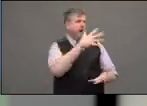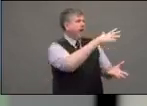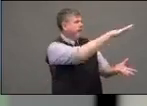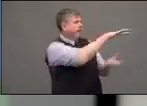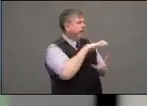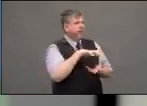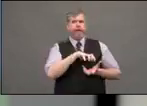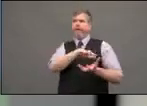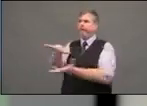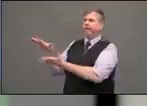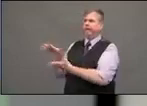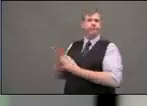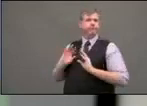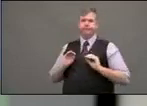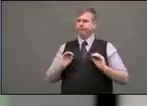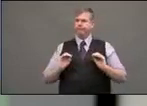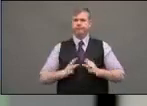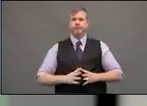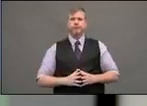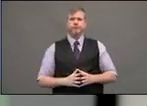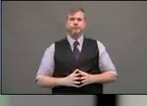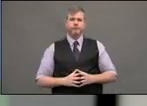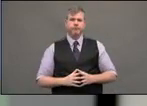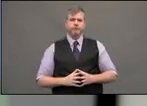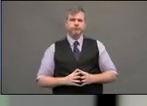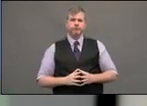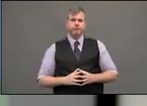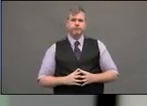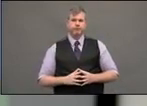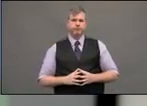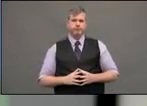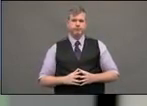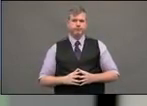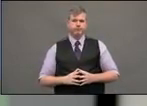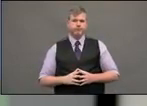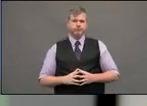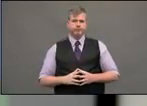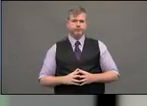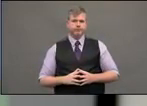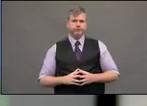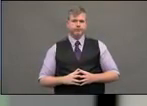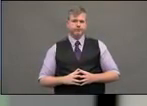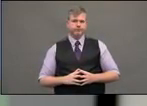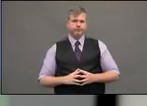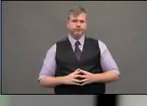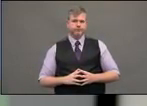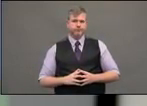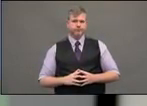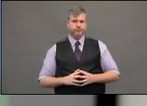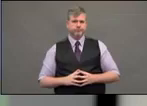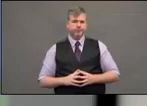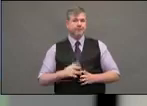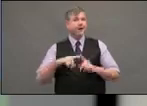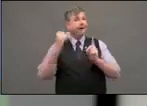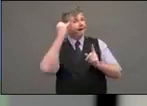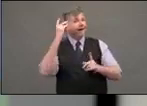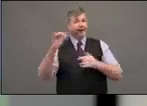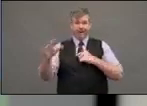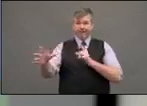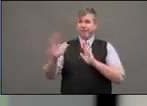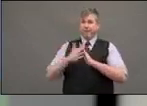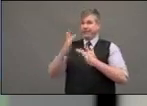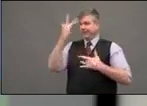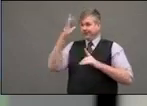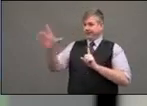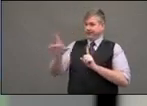you who that exposure came from. Sometimes we are able to disclose that information, especially if we have specific permission to do so. But again,